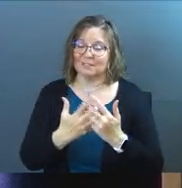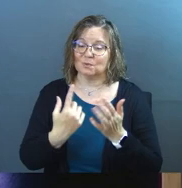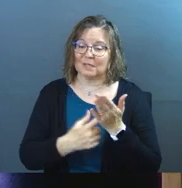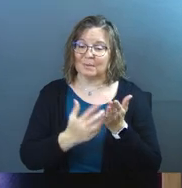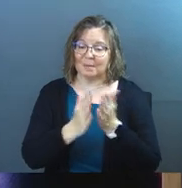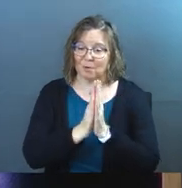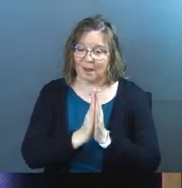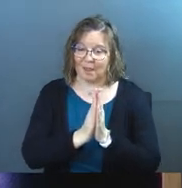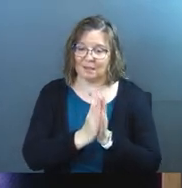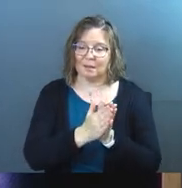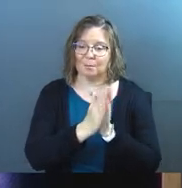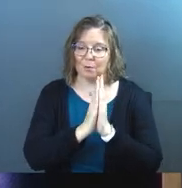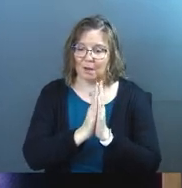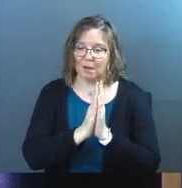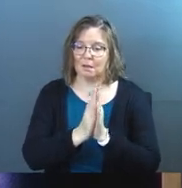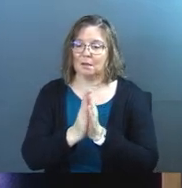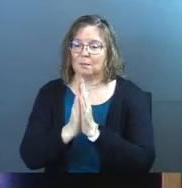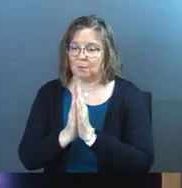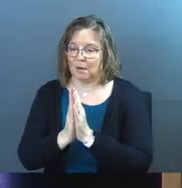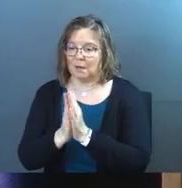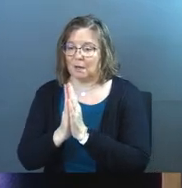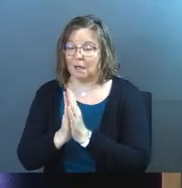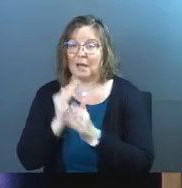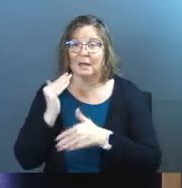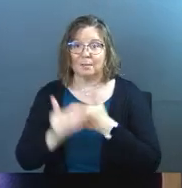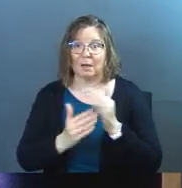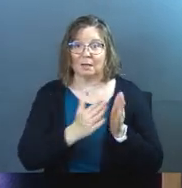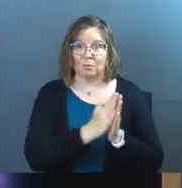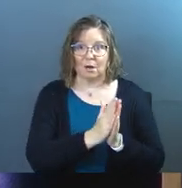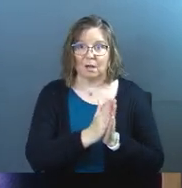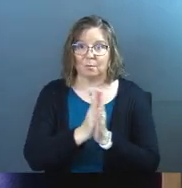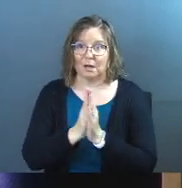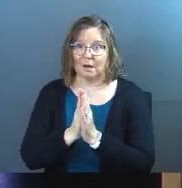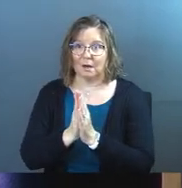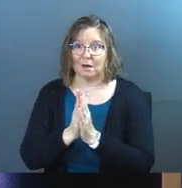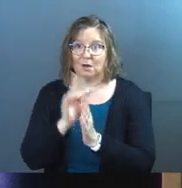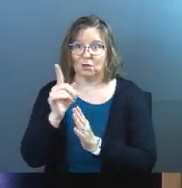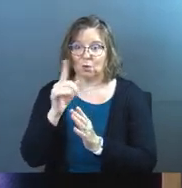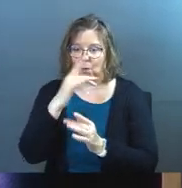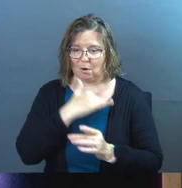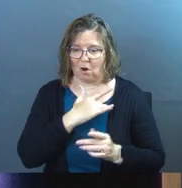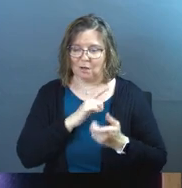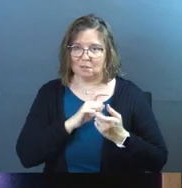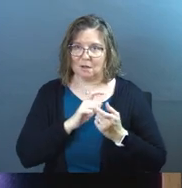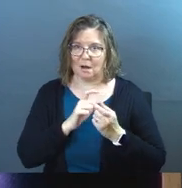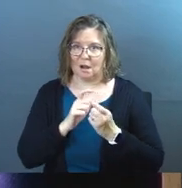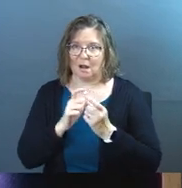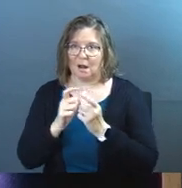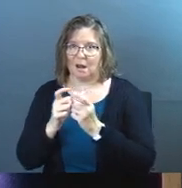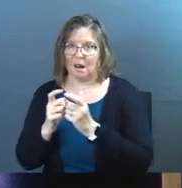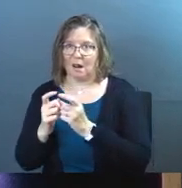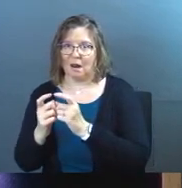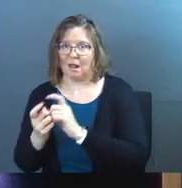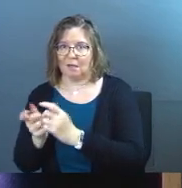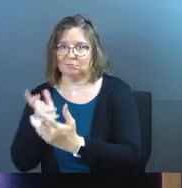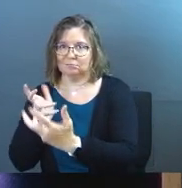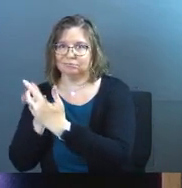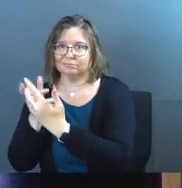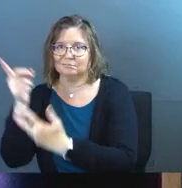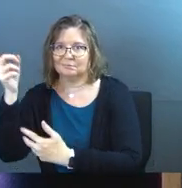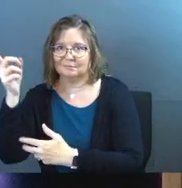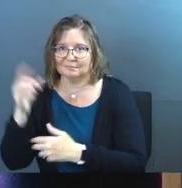again, and then pray again. And in the process of praying again, God's shaping you. God's changing